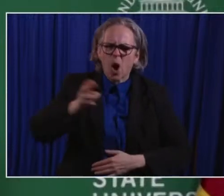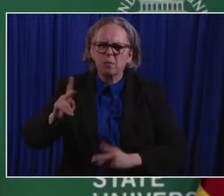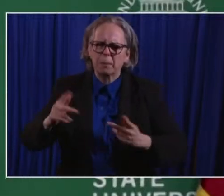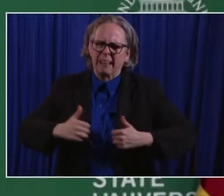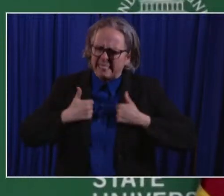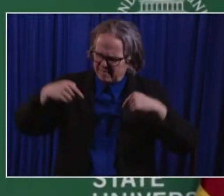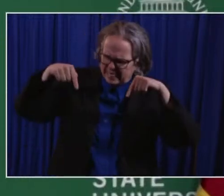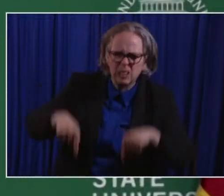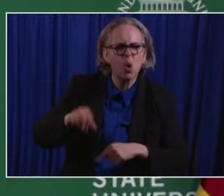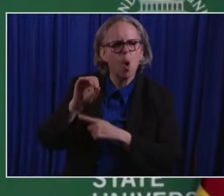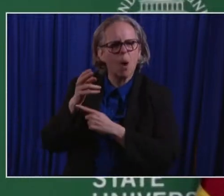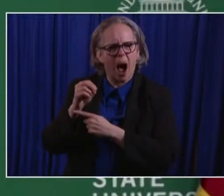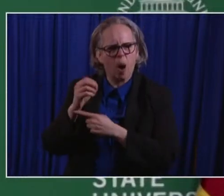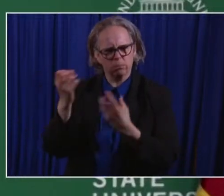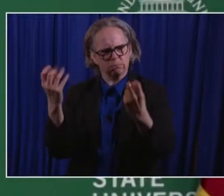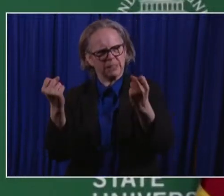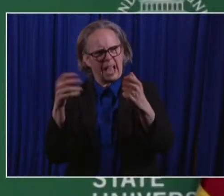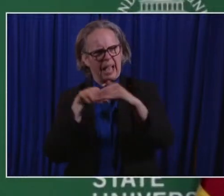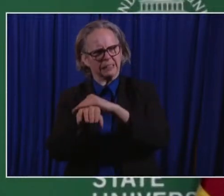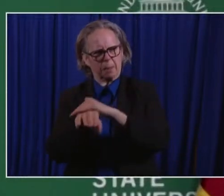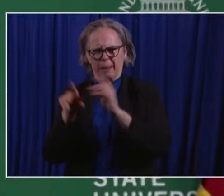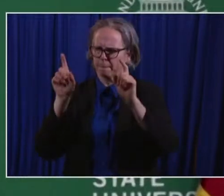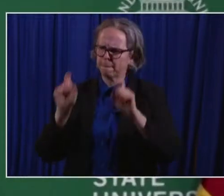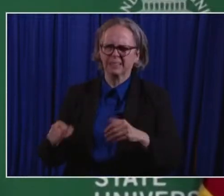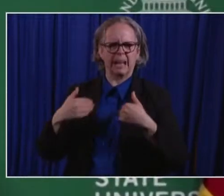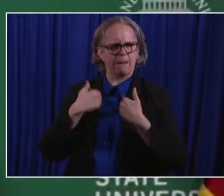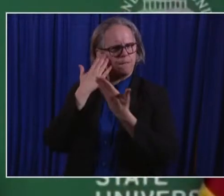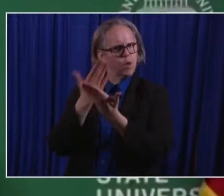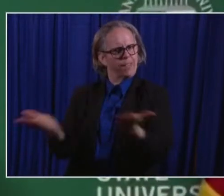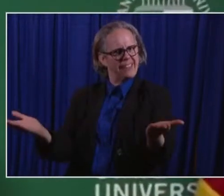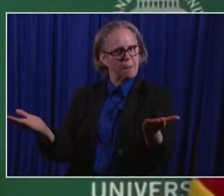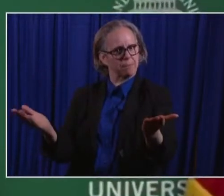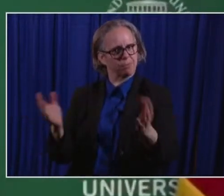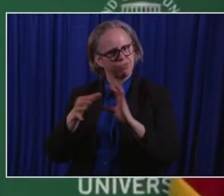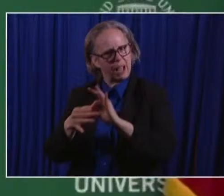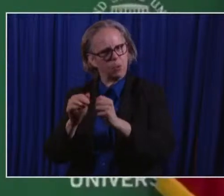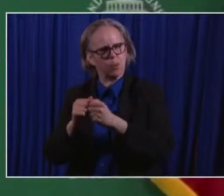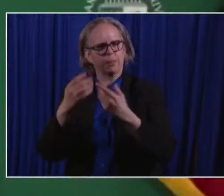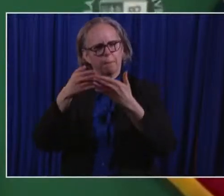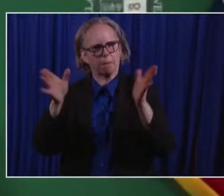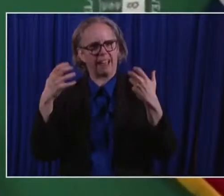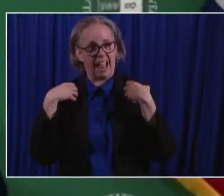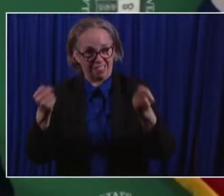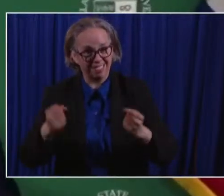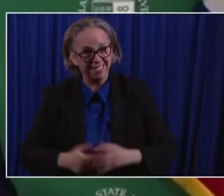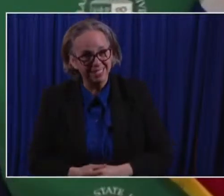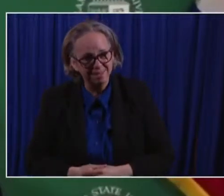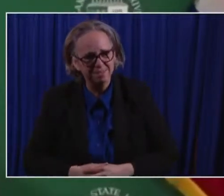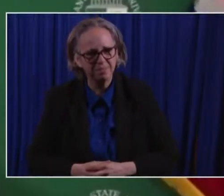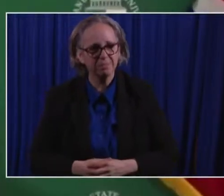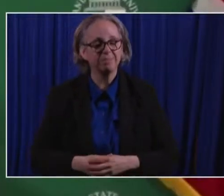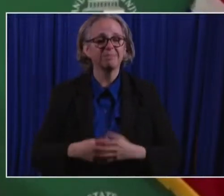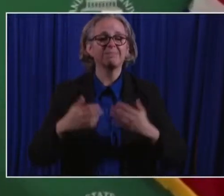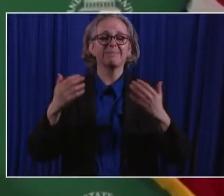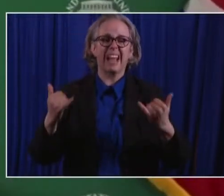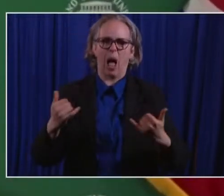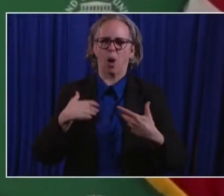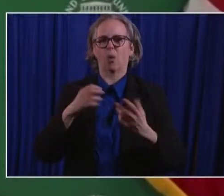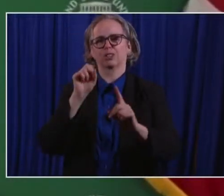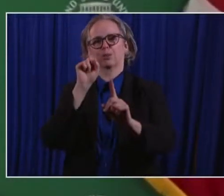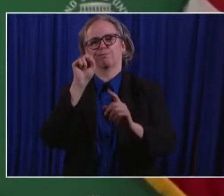these resources possible. Eric, let's go to look quickly at today's slides.